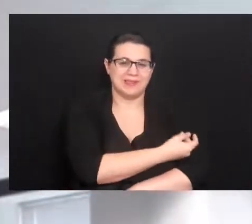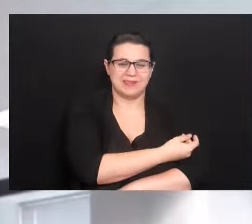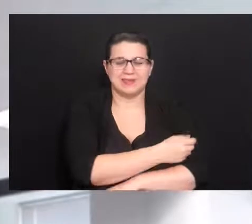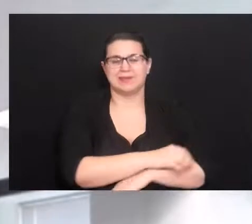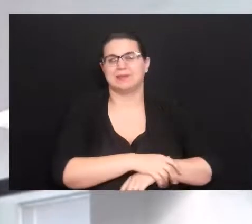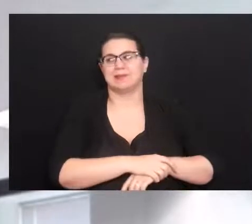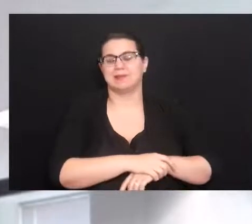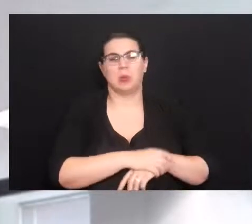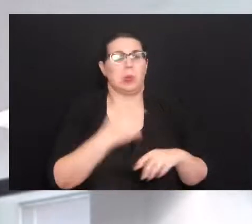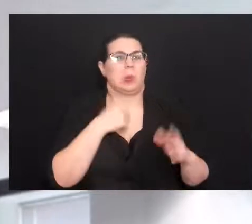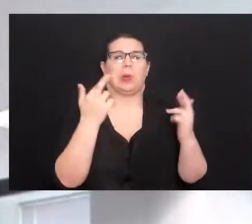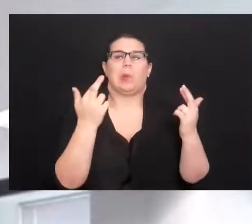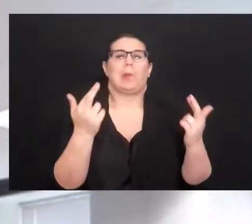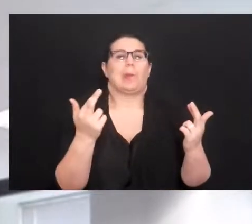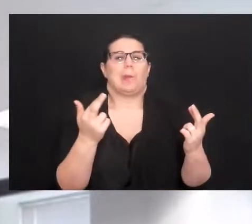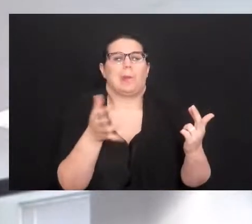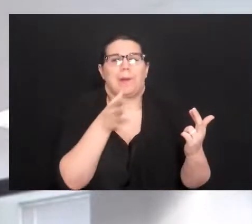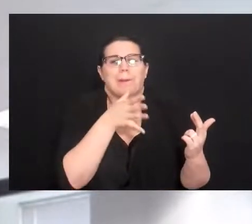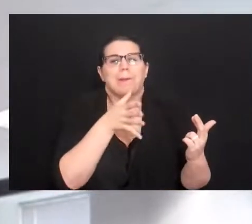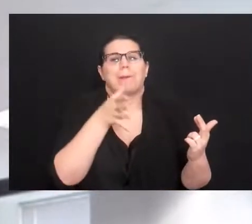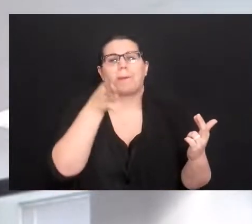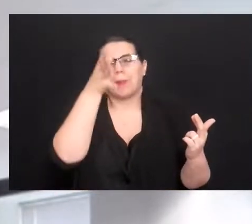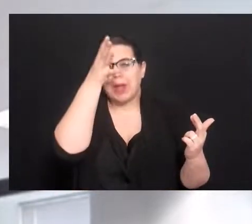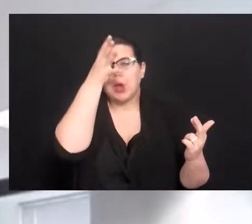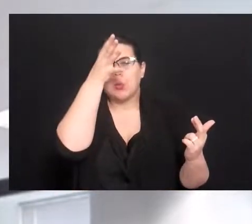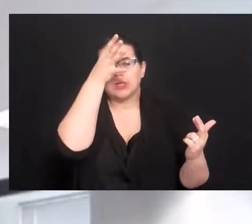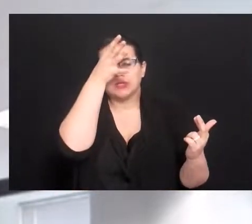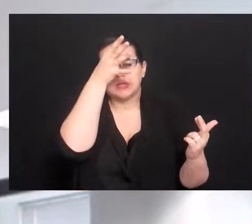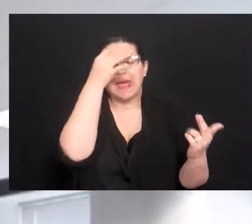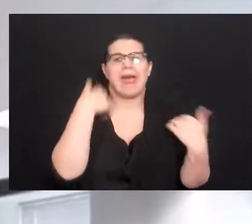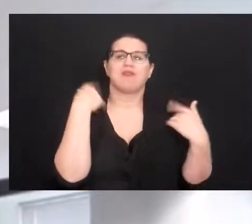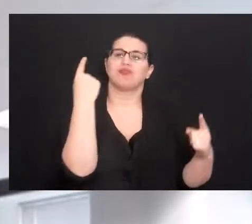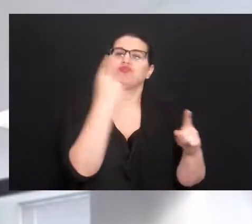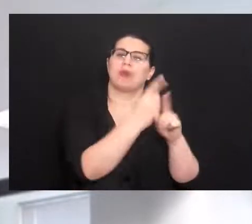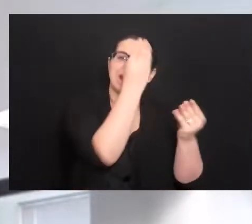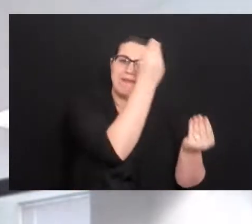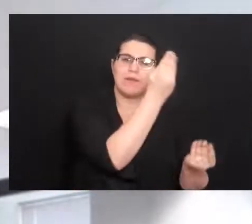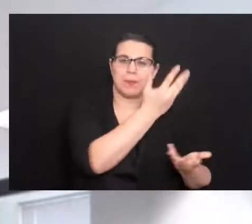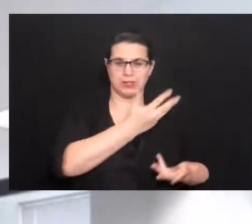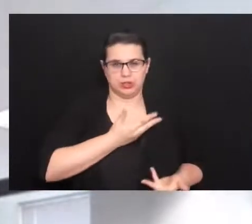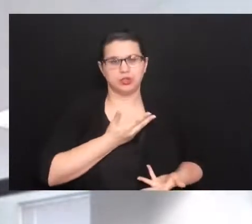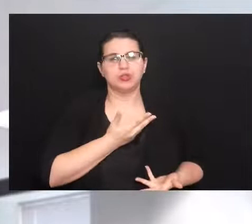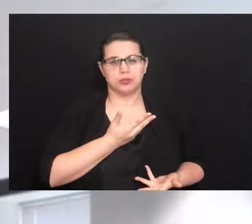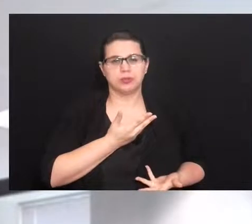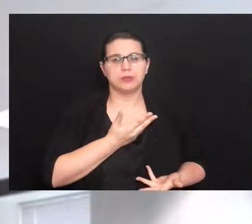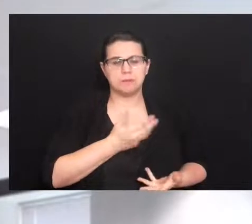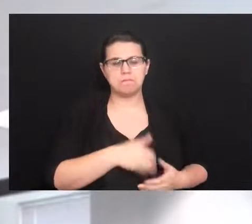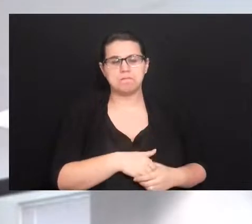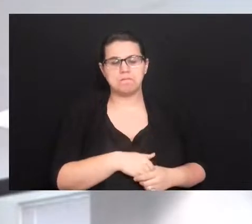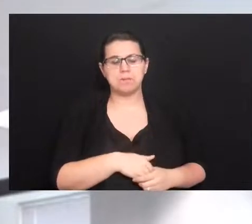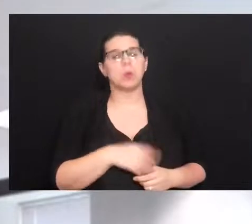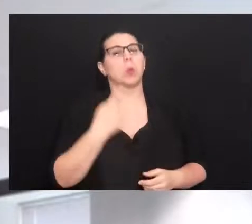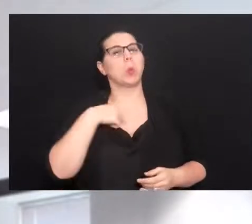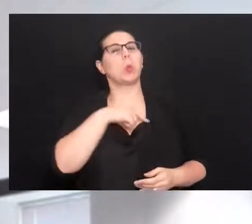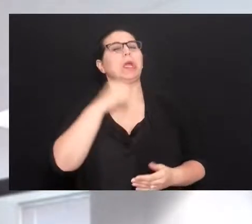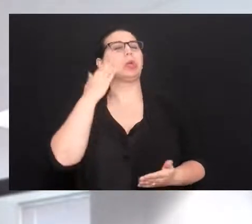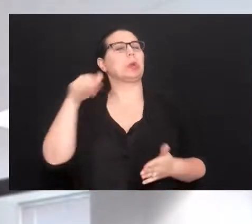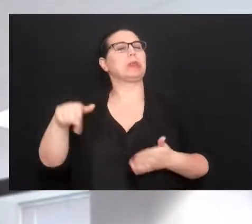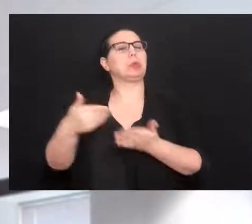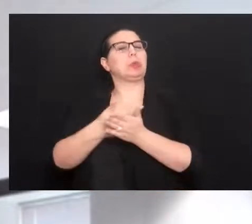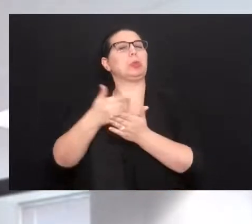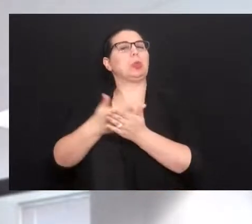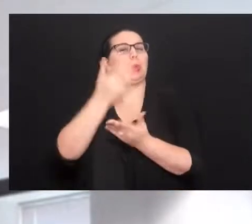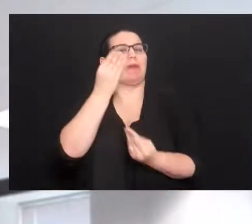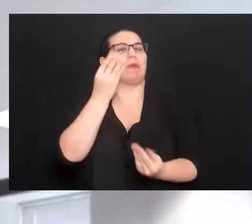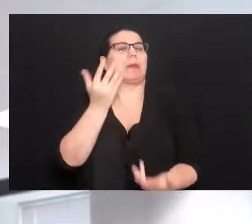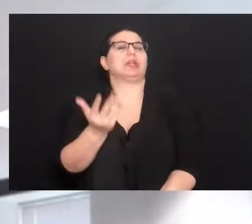parents of patients get the proper information. We do understand that because the vaccines are fairly new, that maybe a lot of